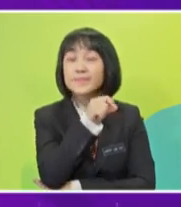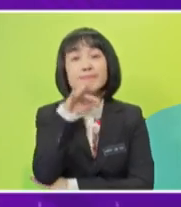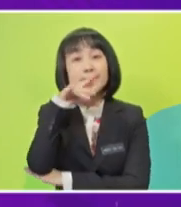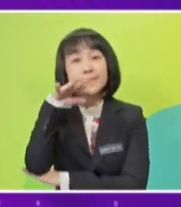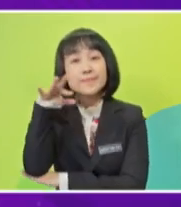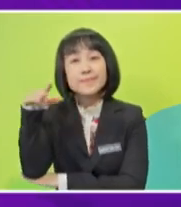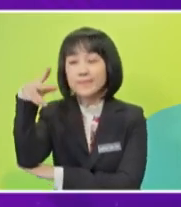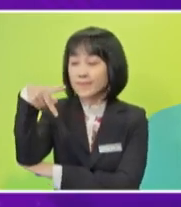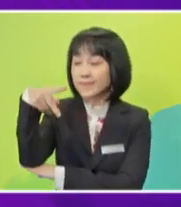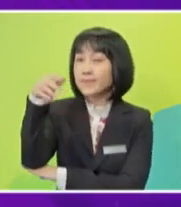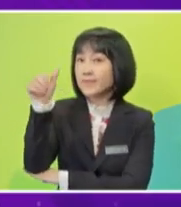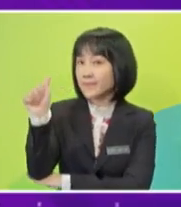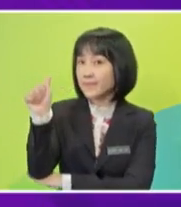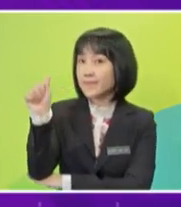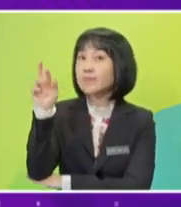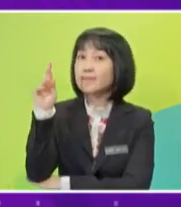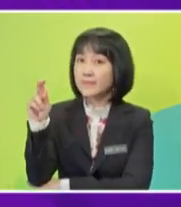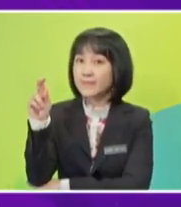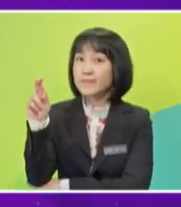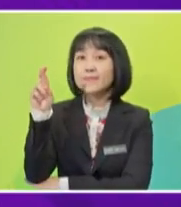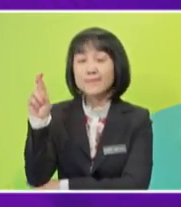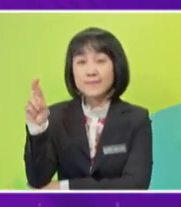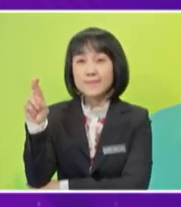is spelled as